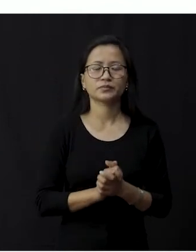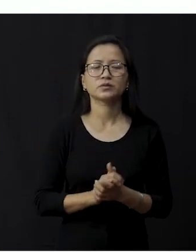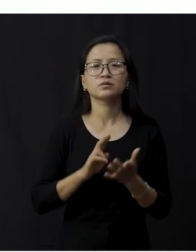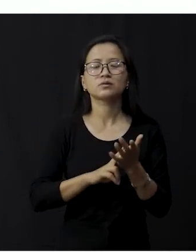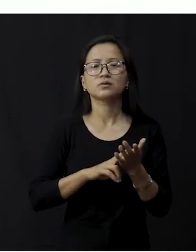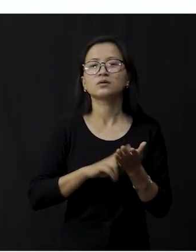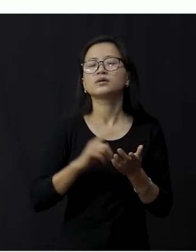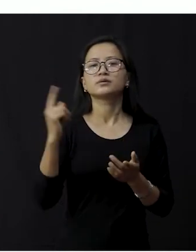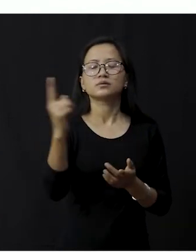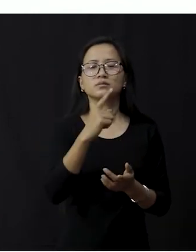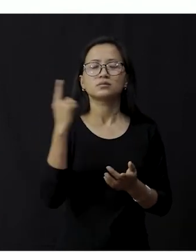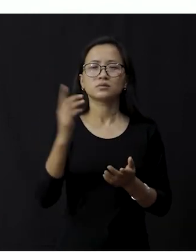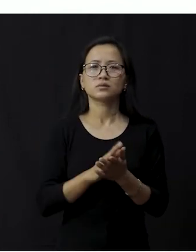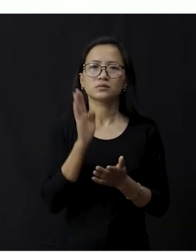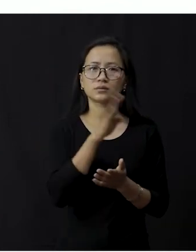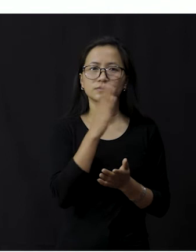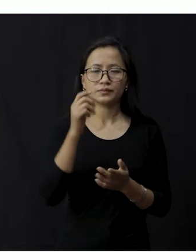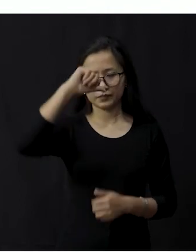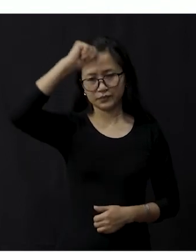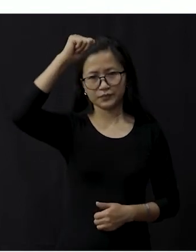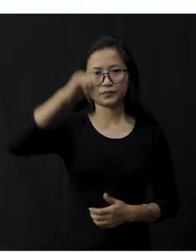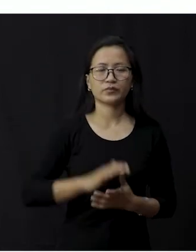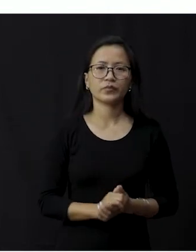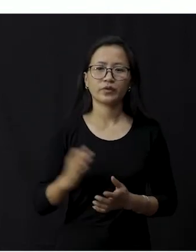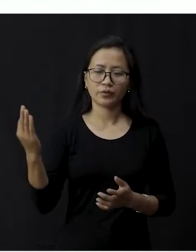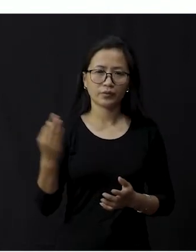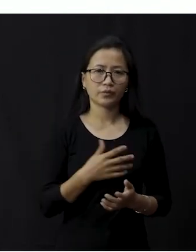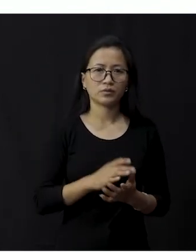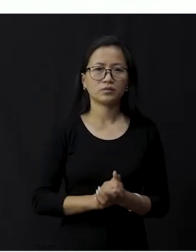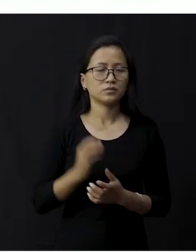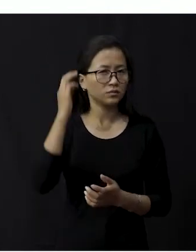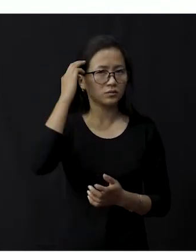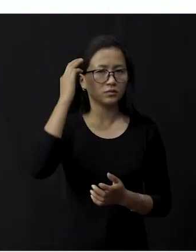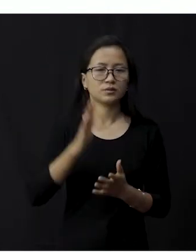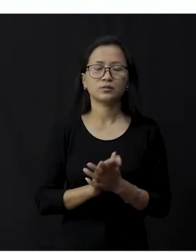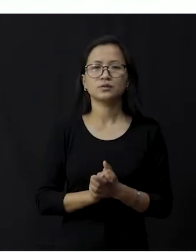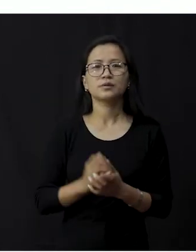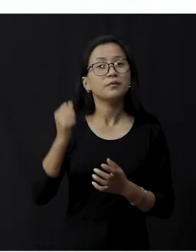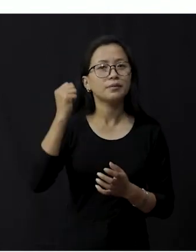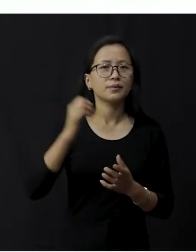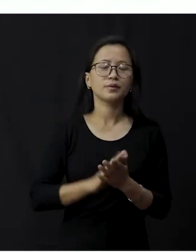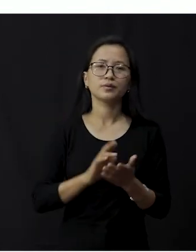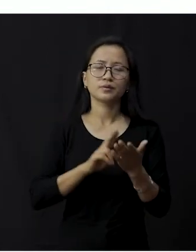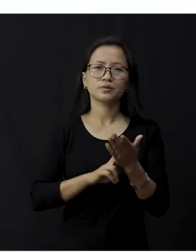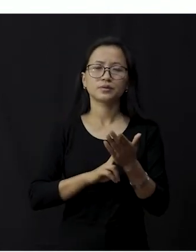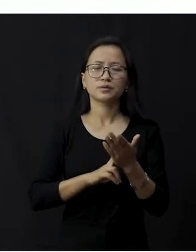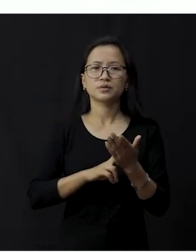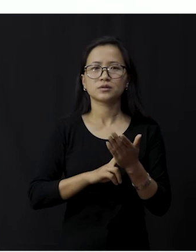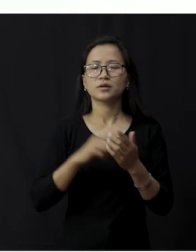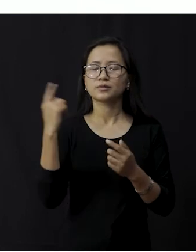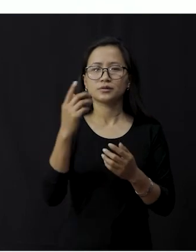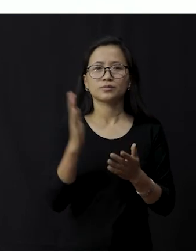India. Vande Mataram. All right. So, now very quickly, let me check your memory power. The national anthem of India